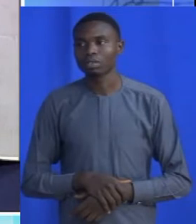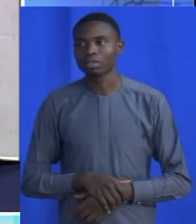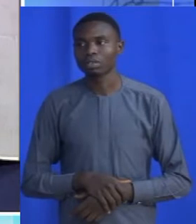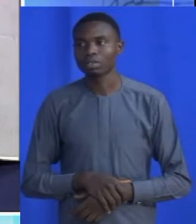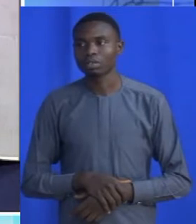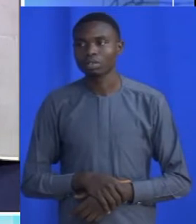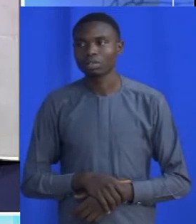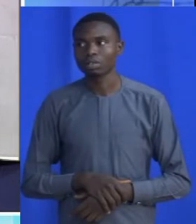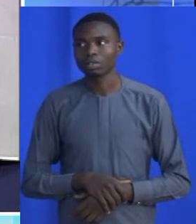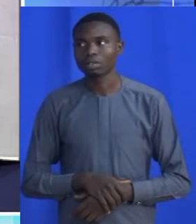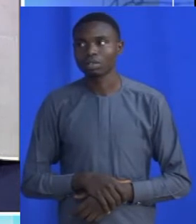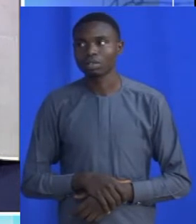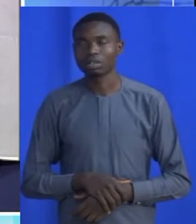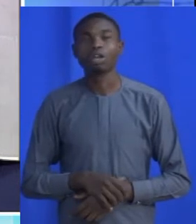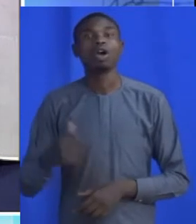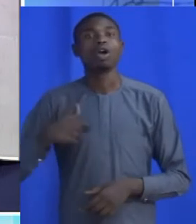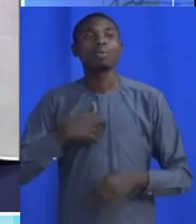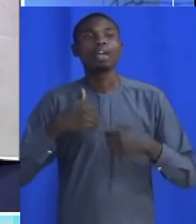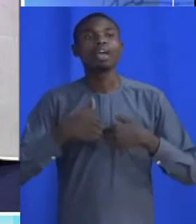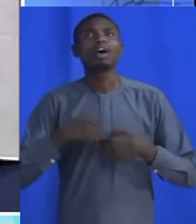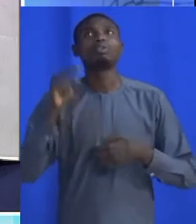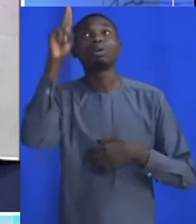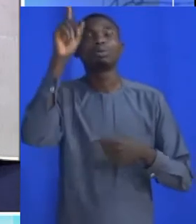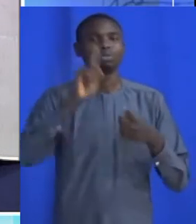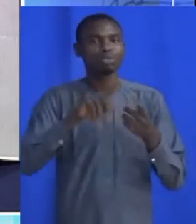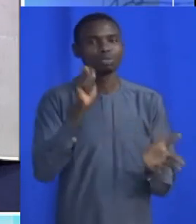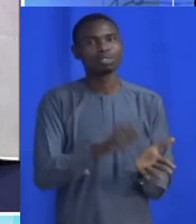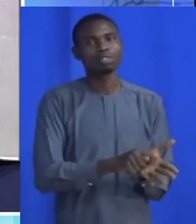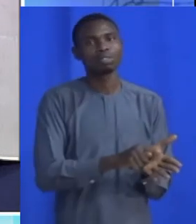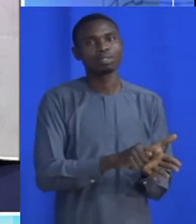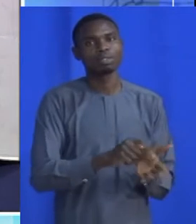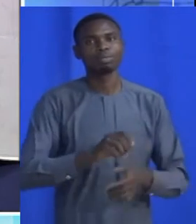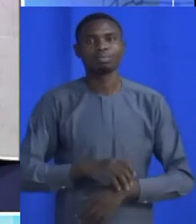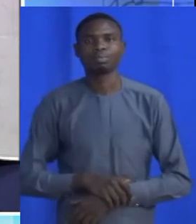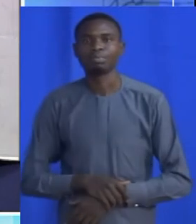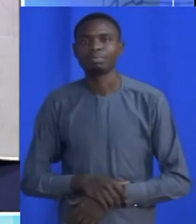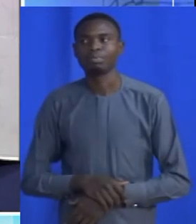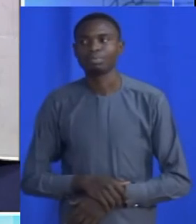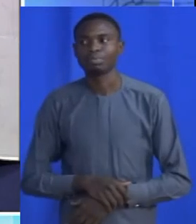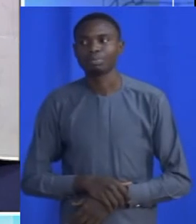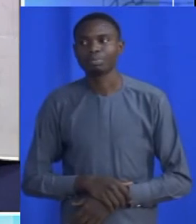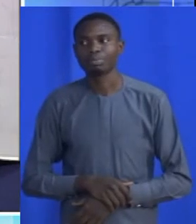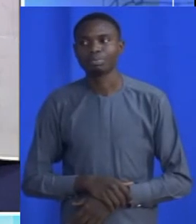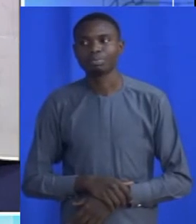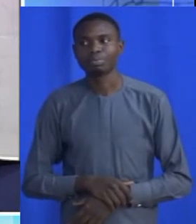around. But when there is a problem in the country, you suspend that freedom. Like we are in pandemic now.